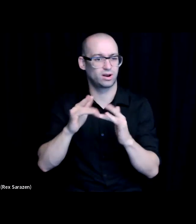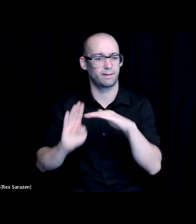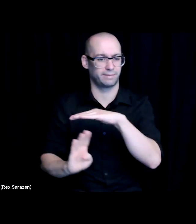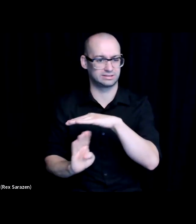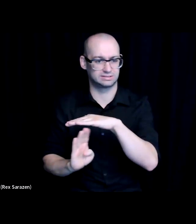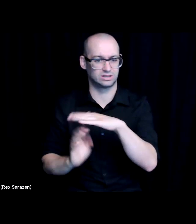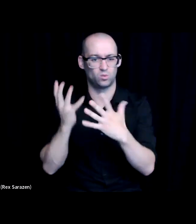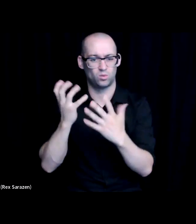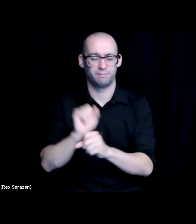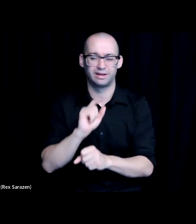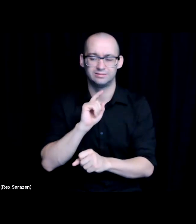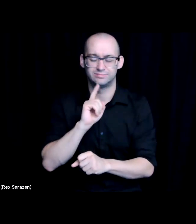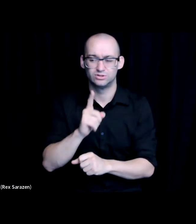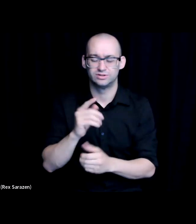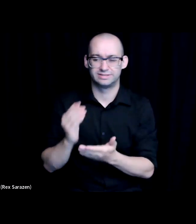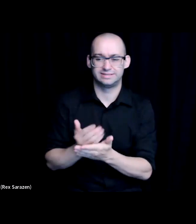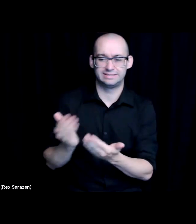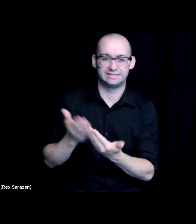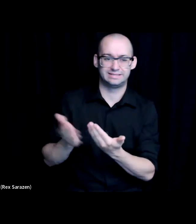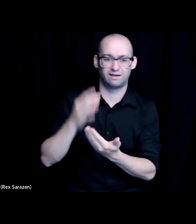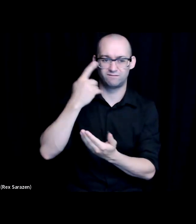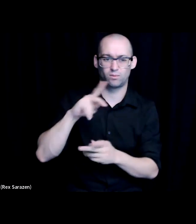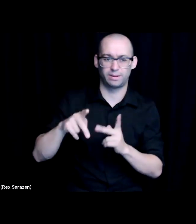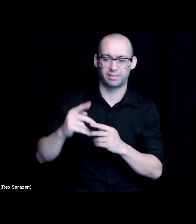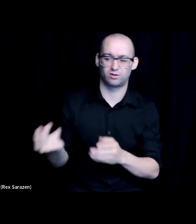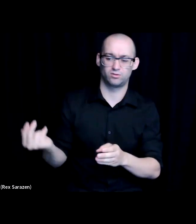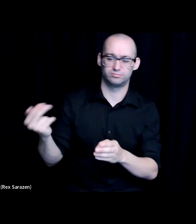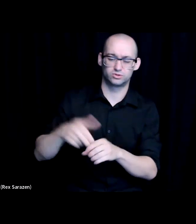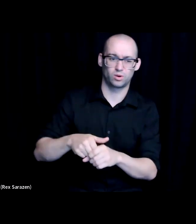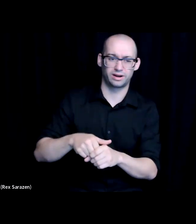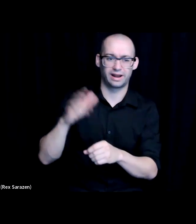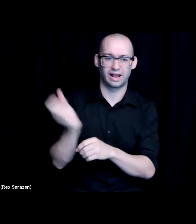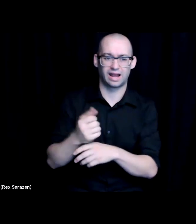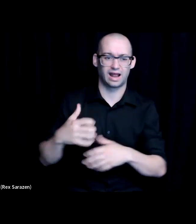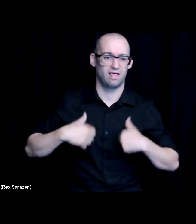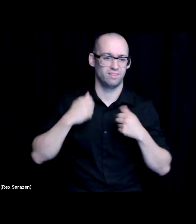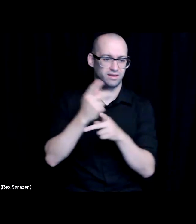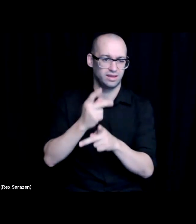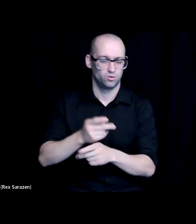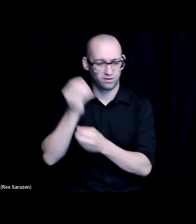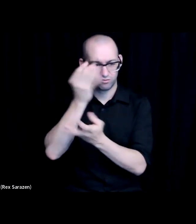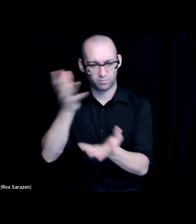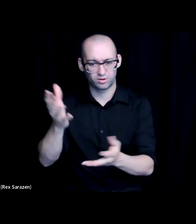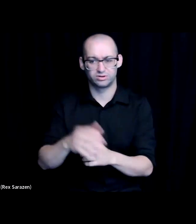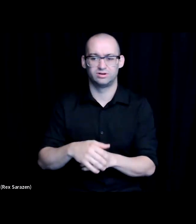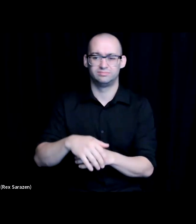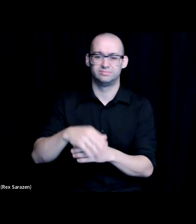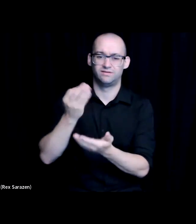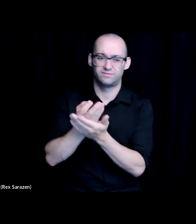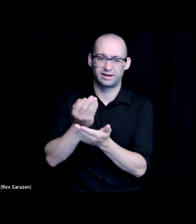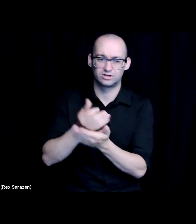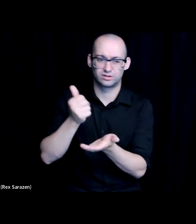easy for folks to come in and get healthcare information, financial aid information online is key